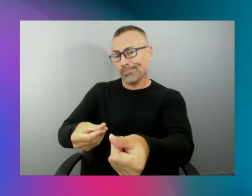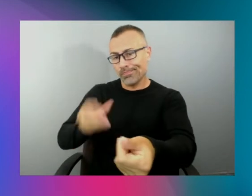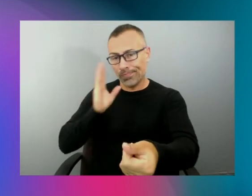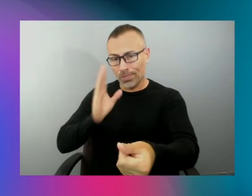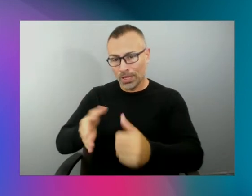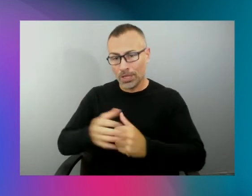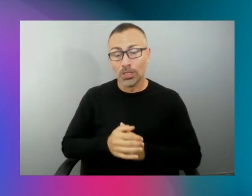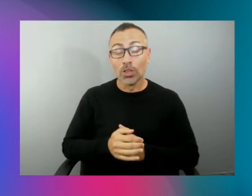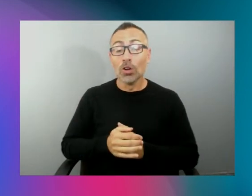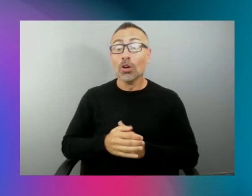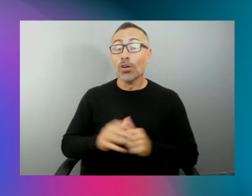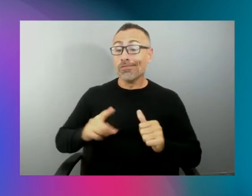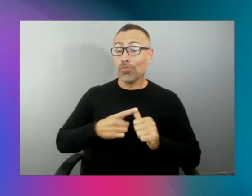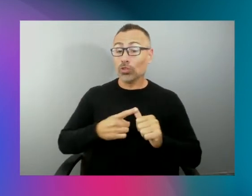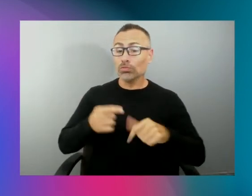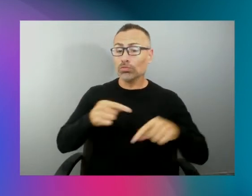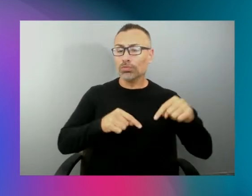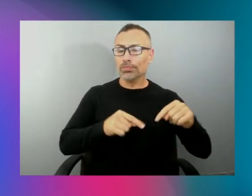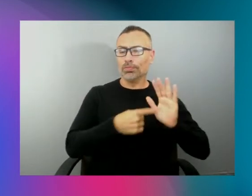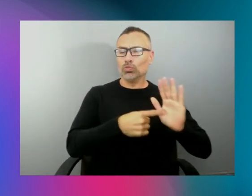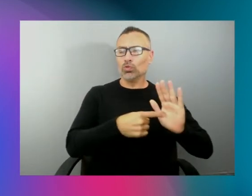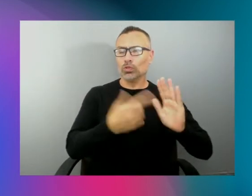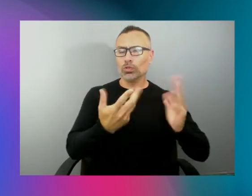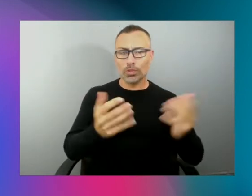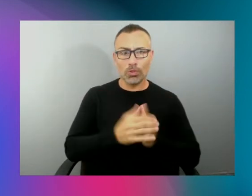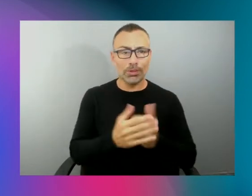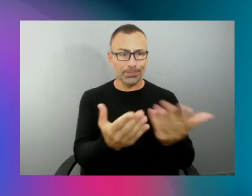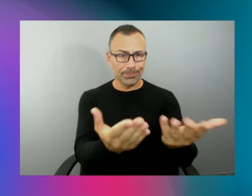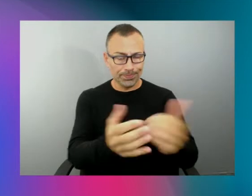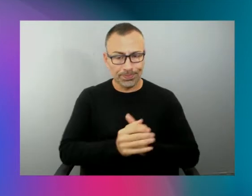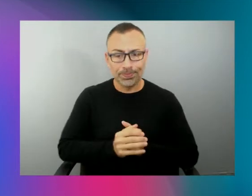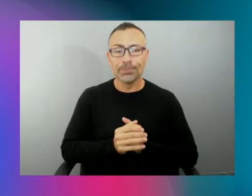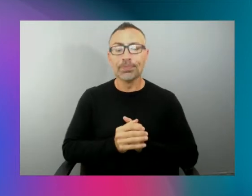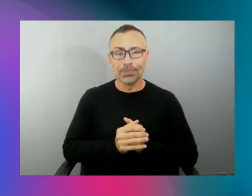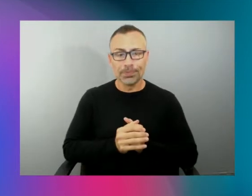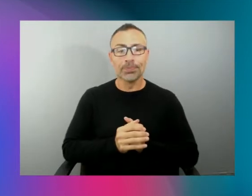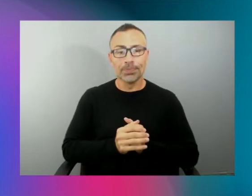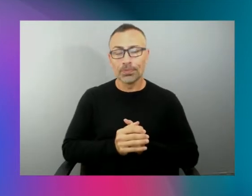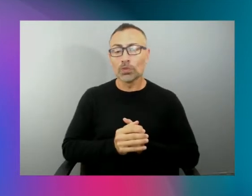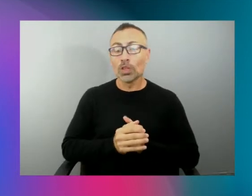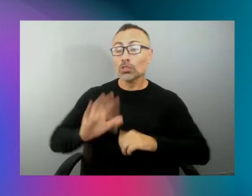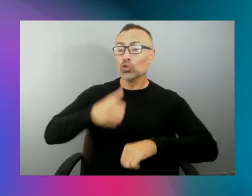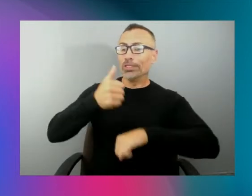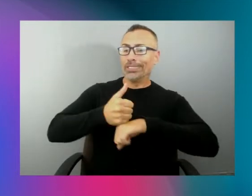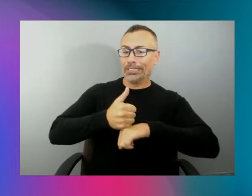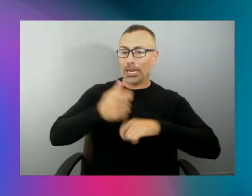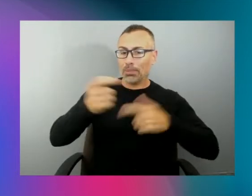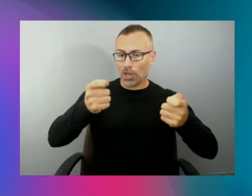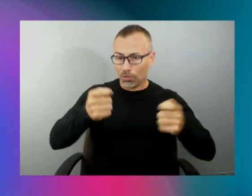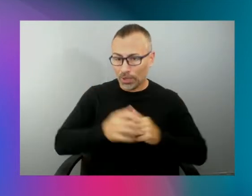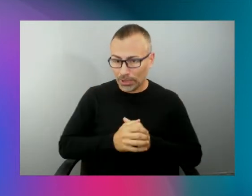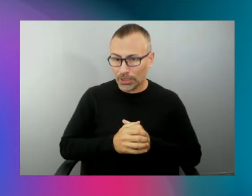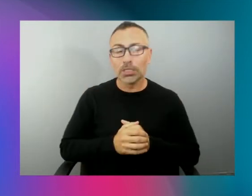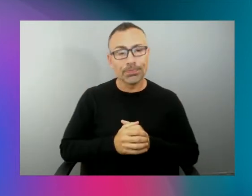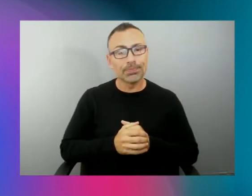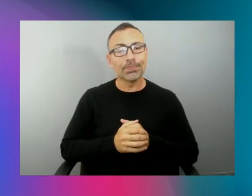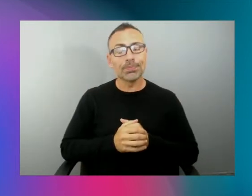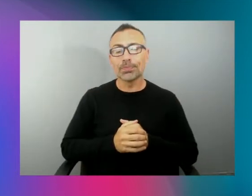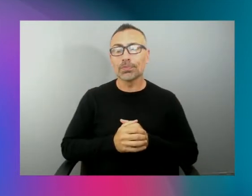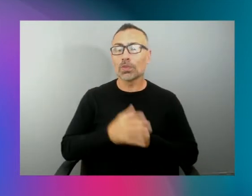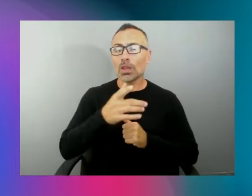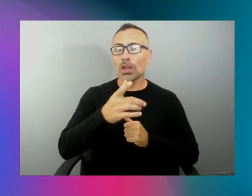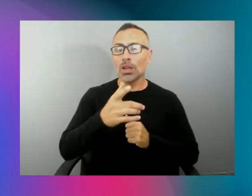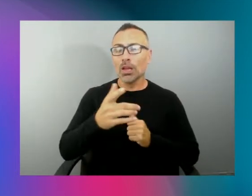show how it done, right? I mean, basically, you set up the governance, and then you can do the near